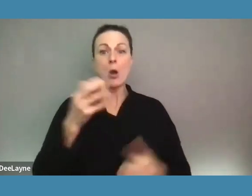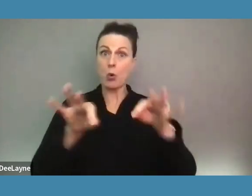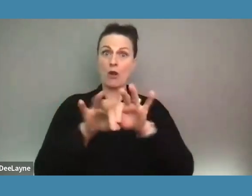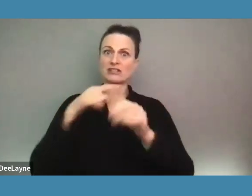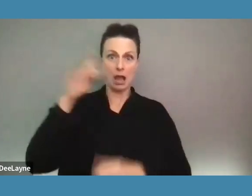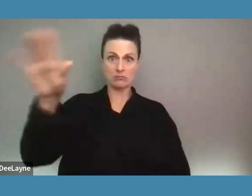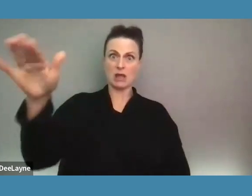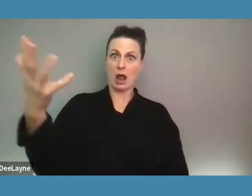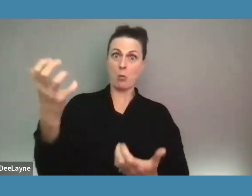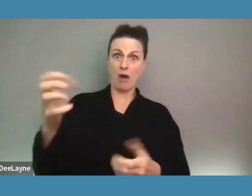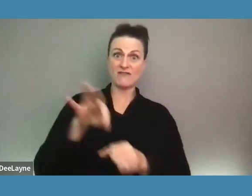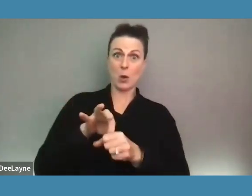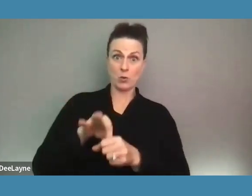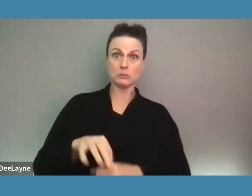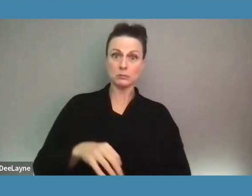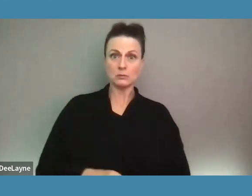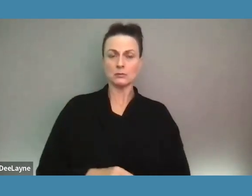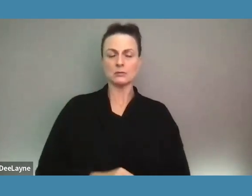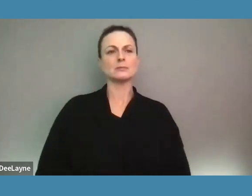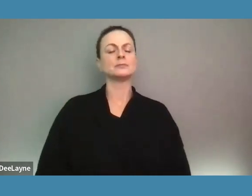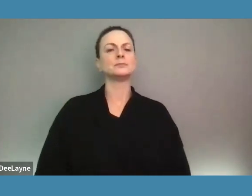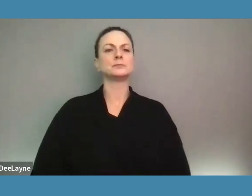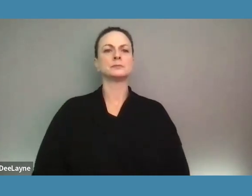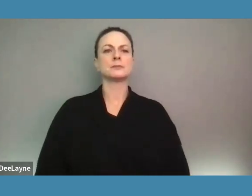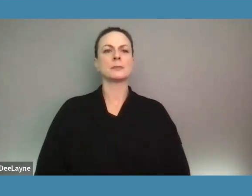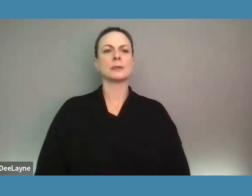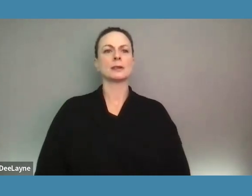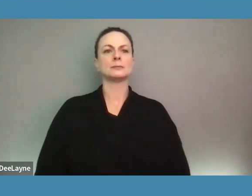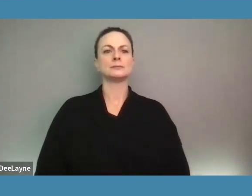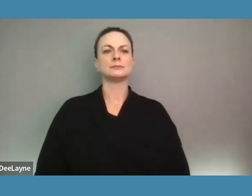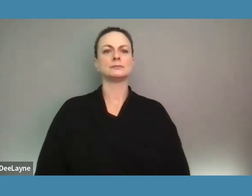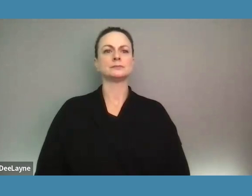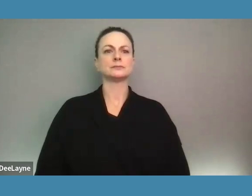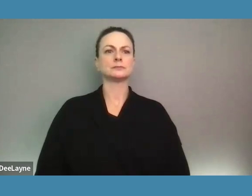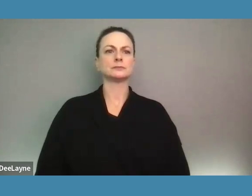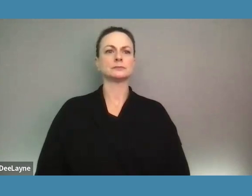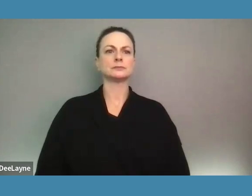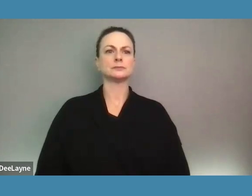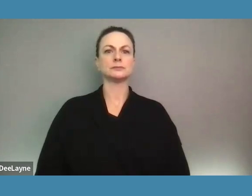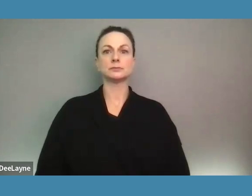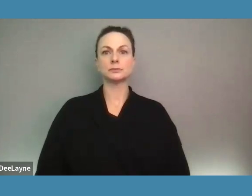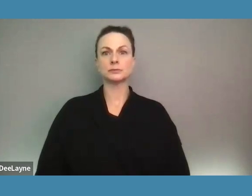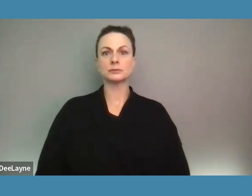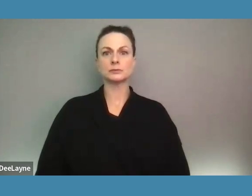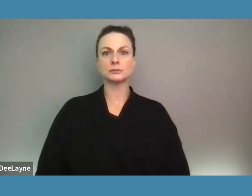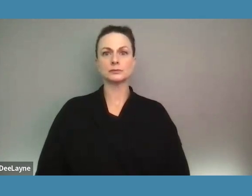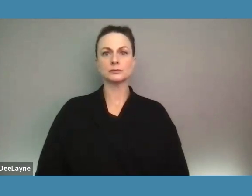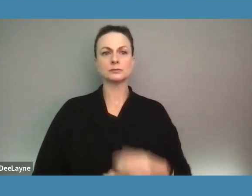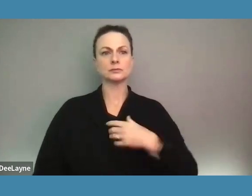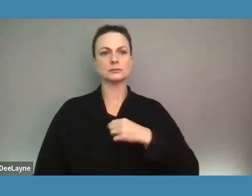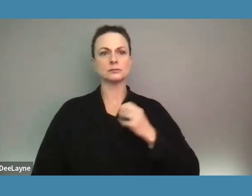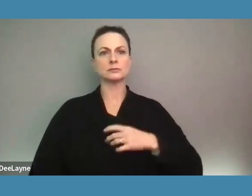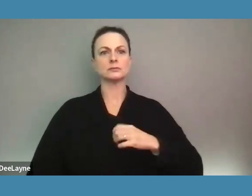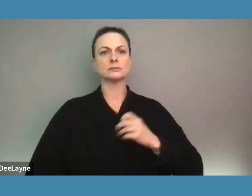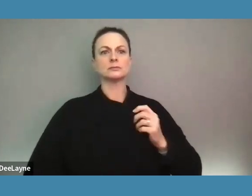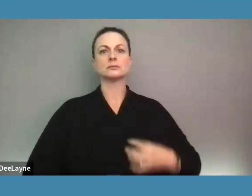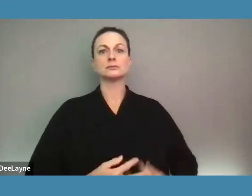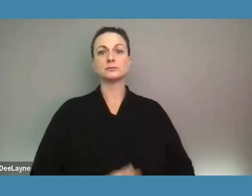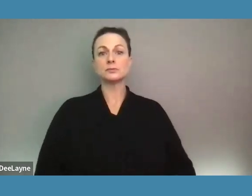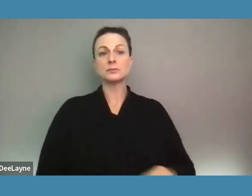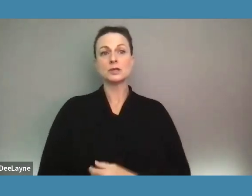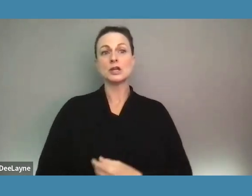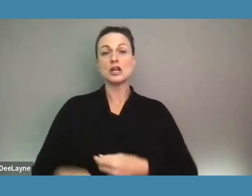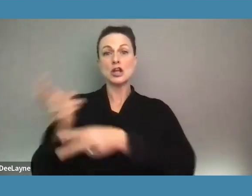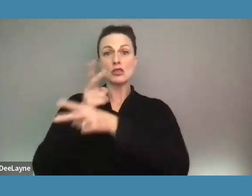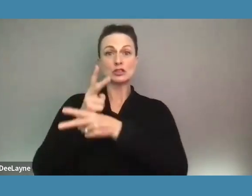So the supervisor of elections